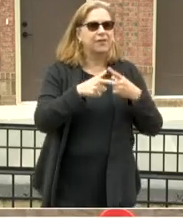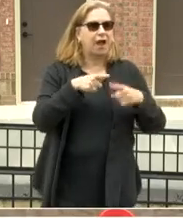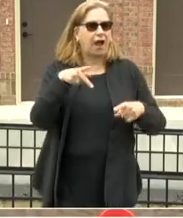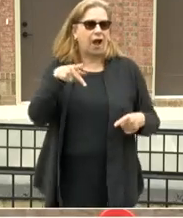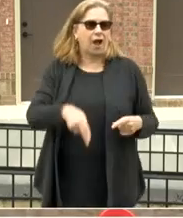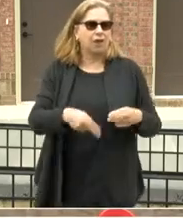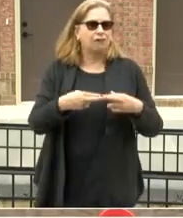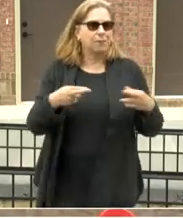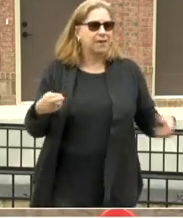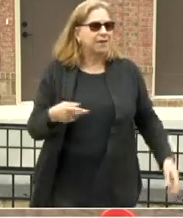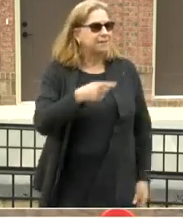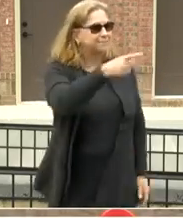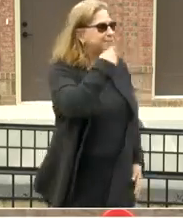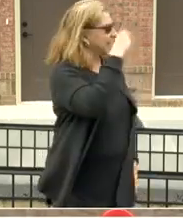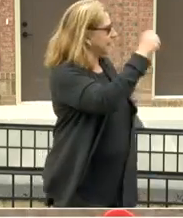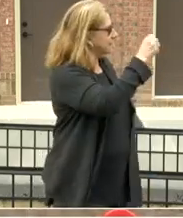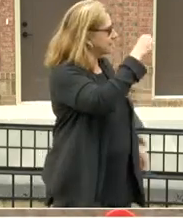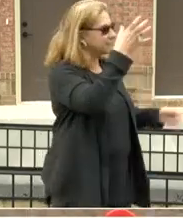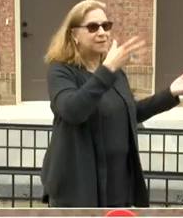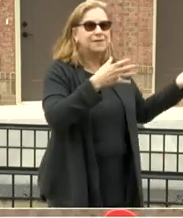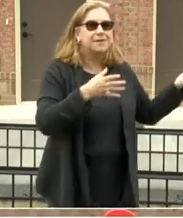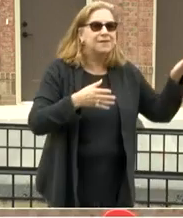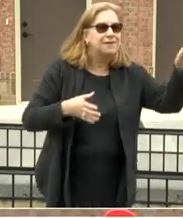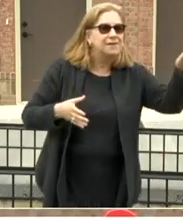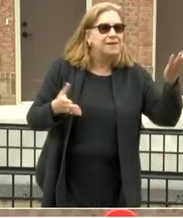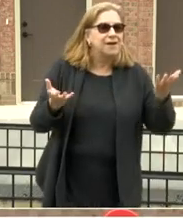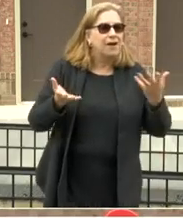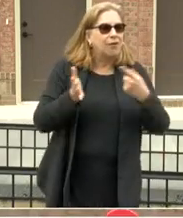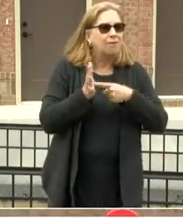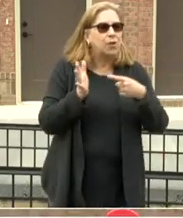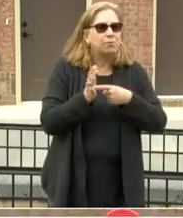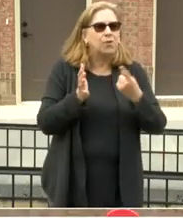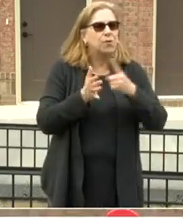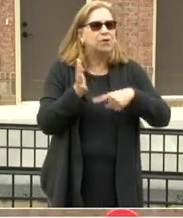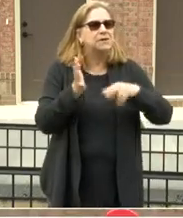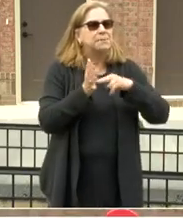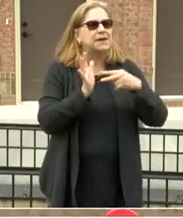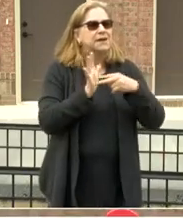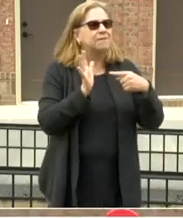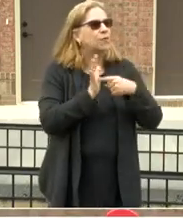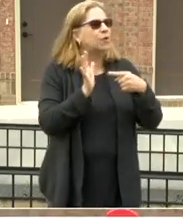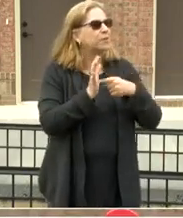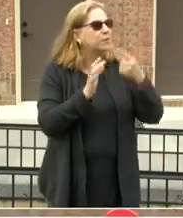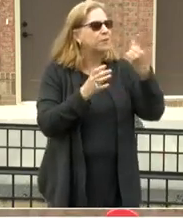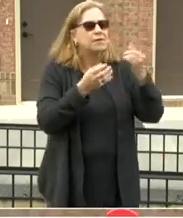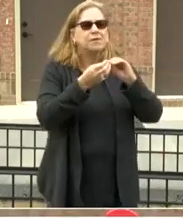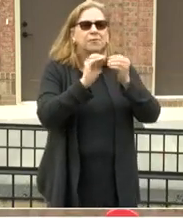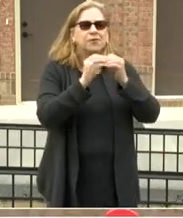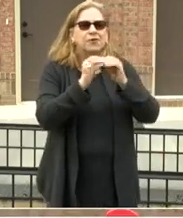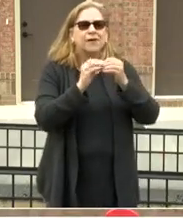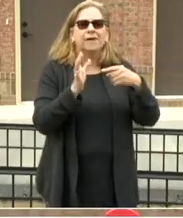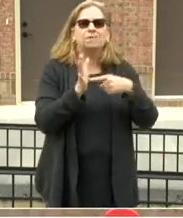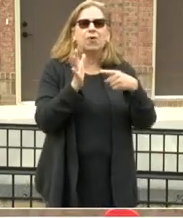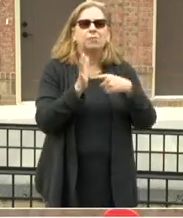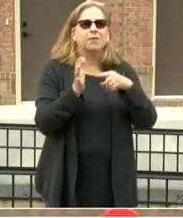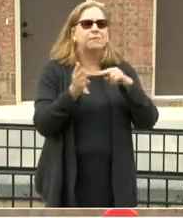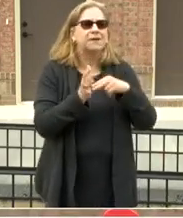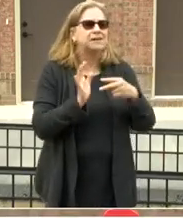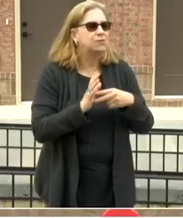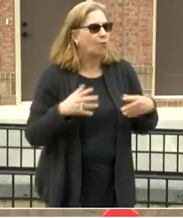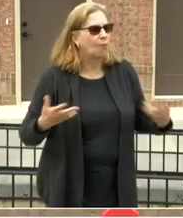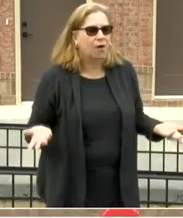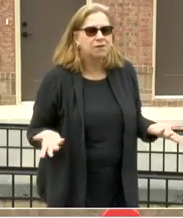What is affordable? What is affordable? So, what most experts suggest is that